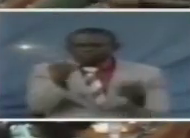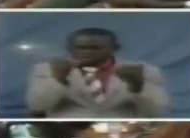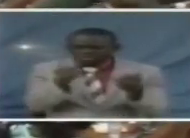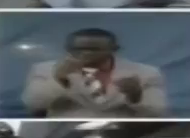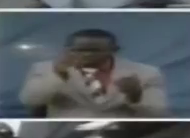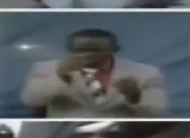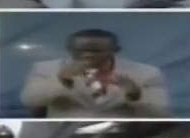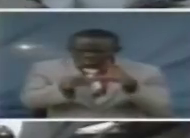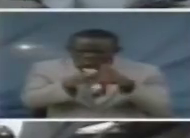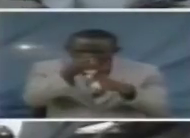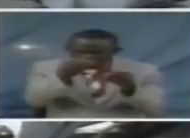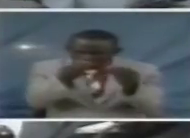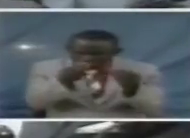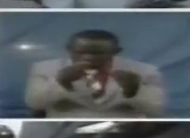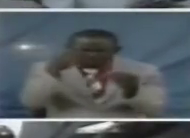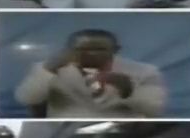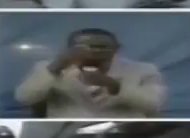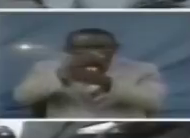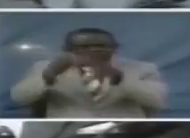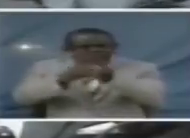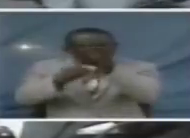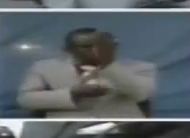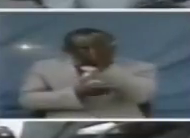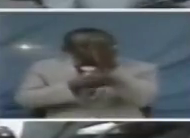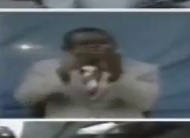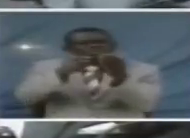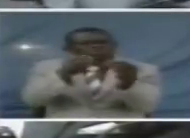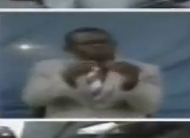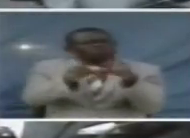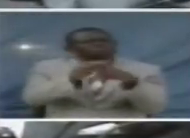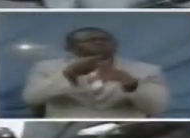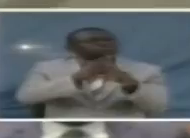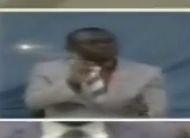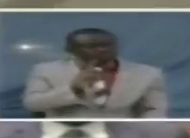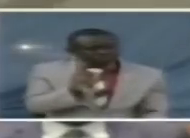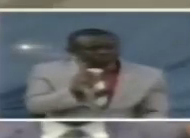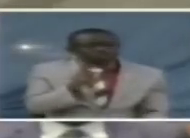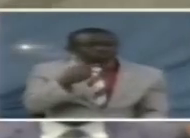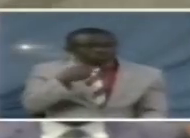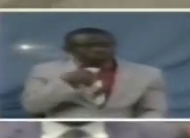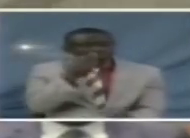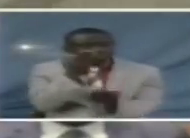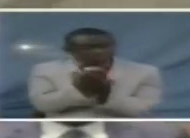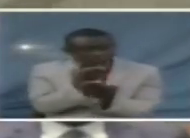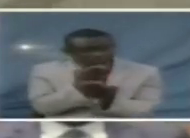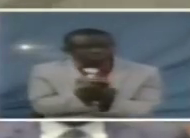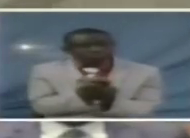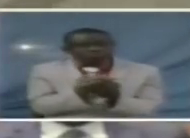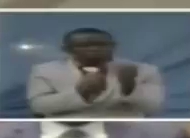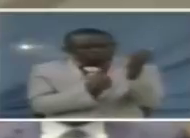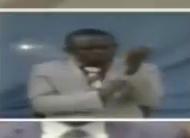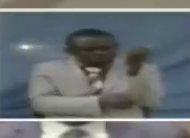To assist in mobilizing funds for the Infrastructure Development